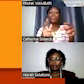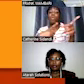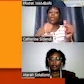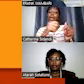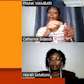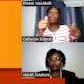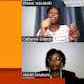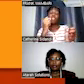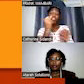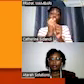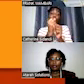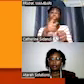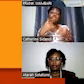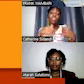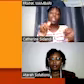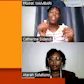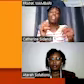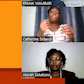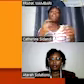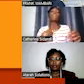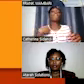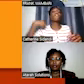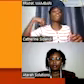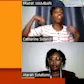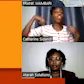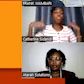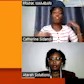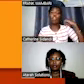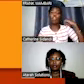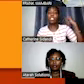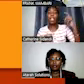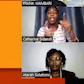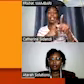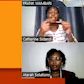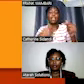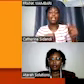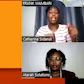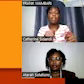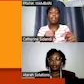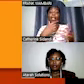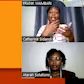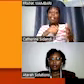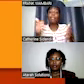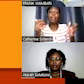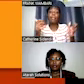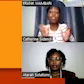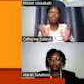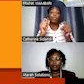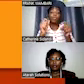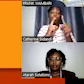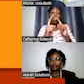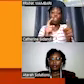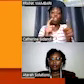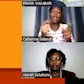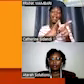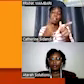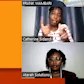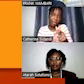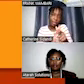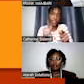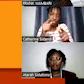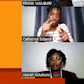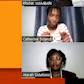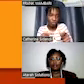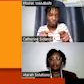to volunteer so that as you volunteer, you have somebody to talk to when you are working or even you are distracting your